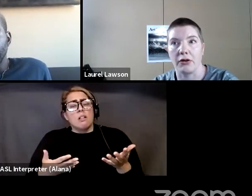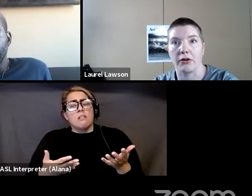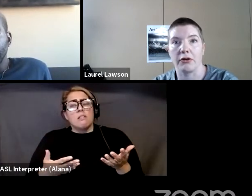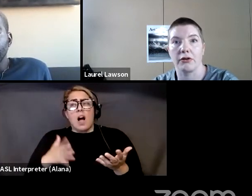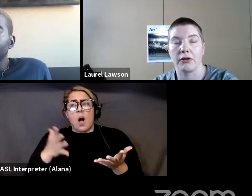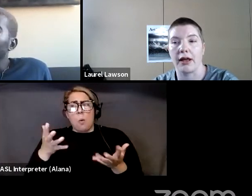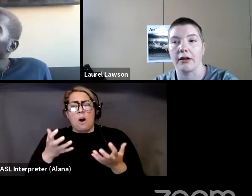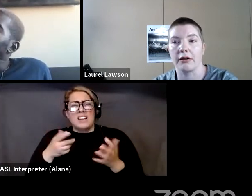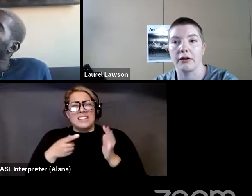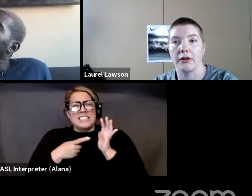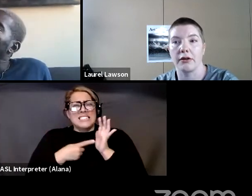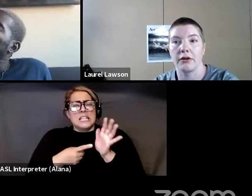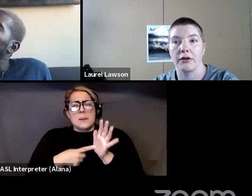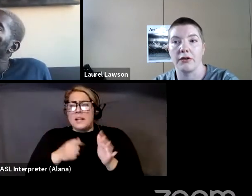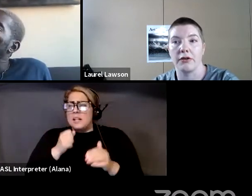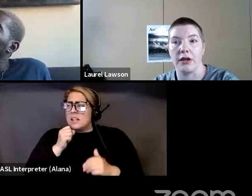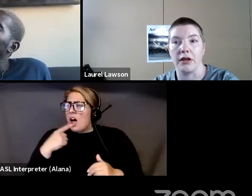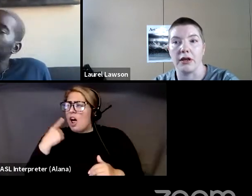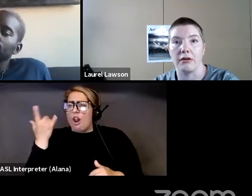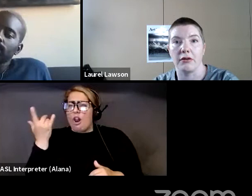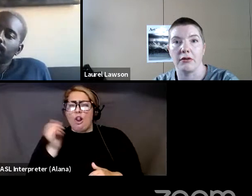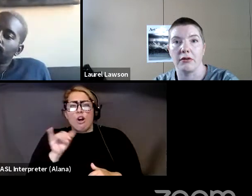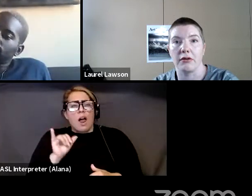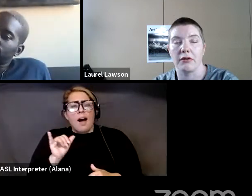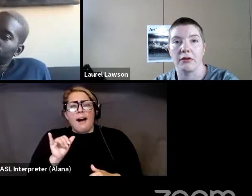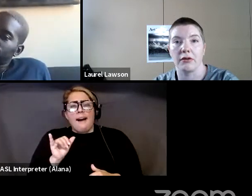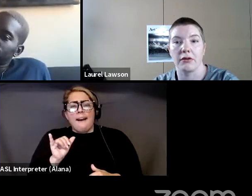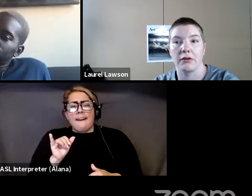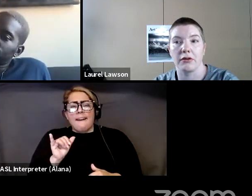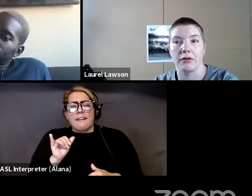not look like the